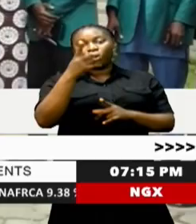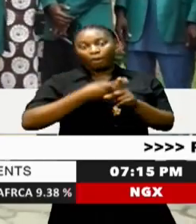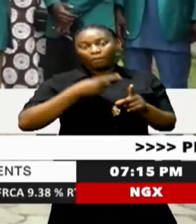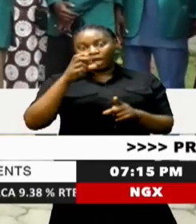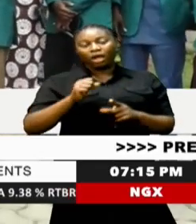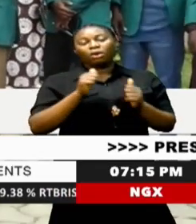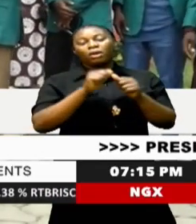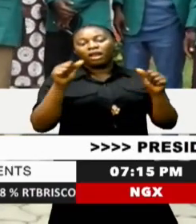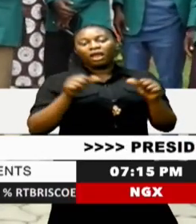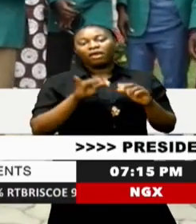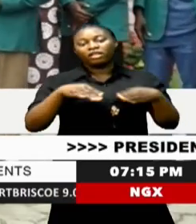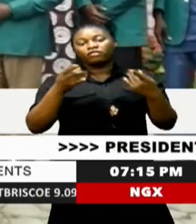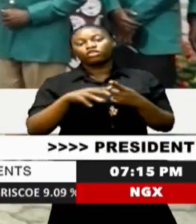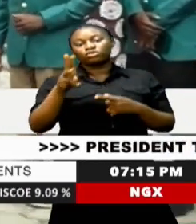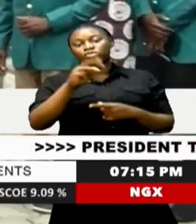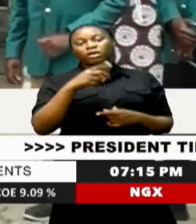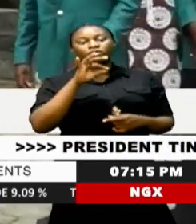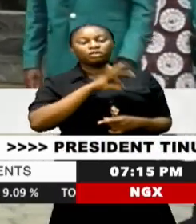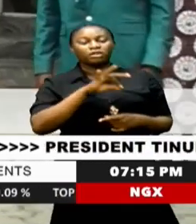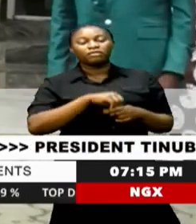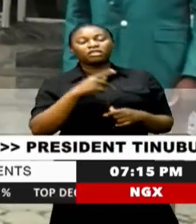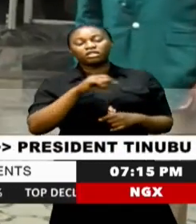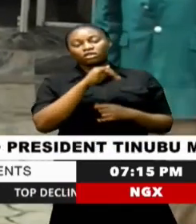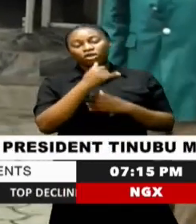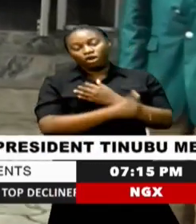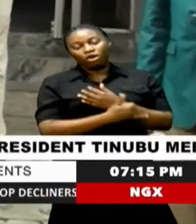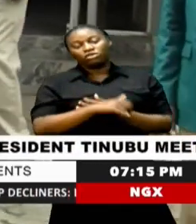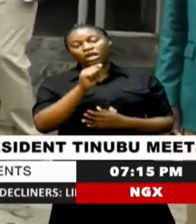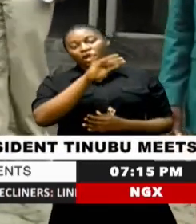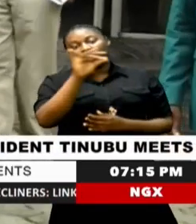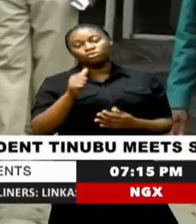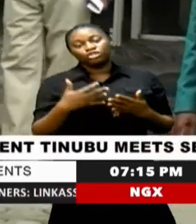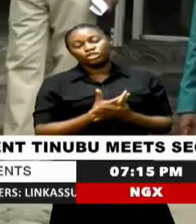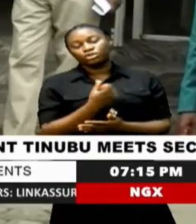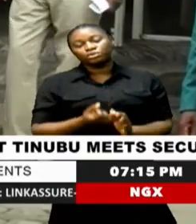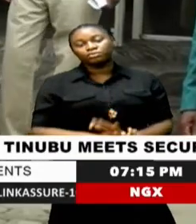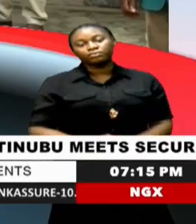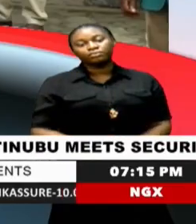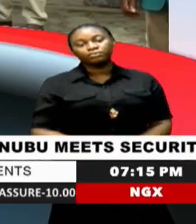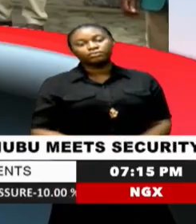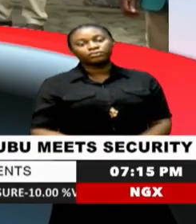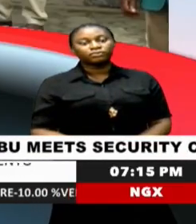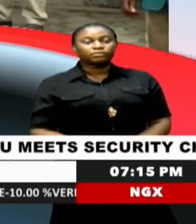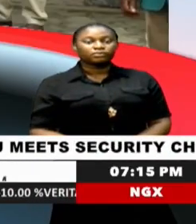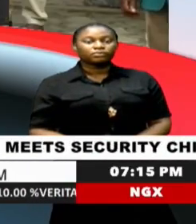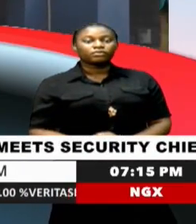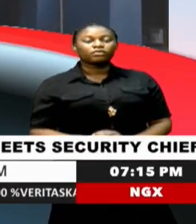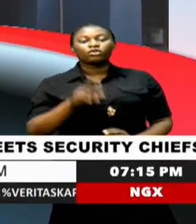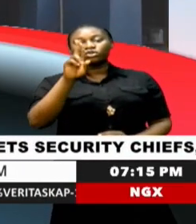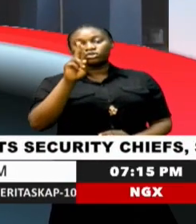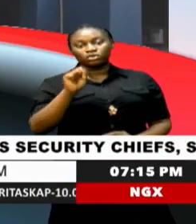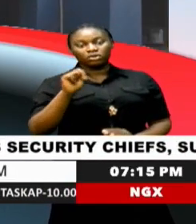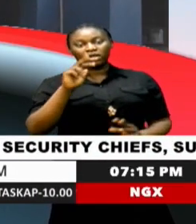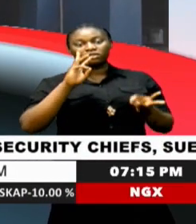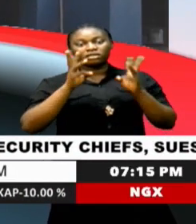the benefiting country. In Abuja, Kelvin Ewonwaye, NTA News. United Nations